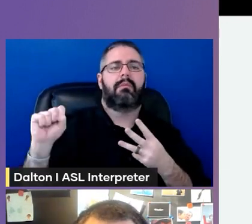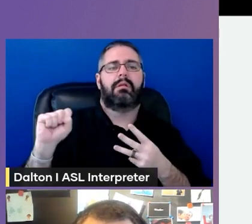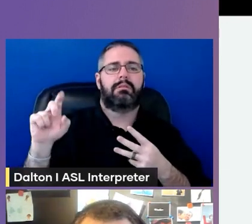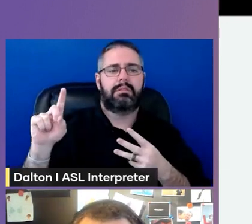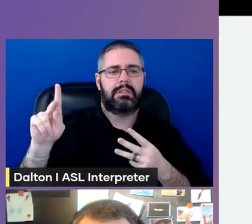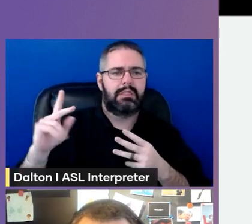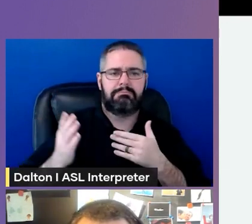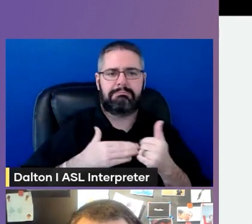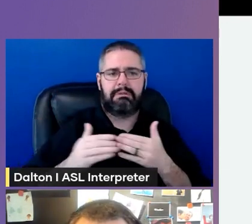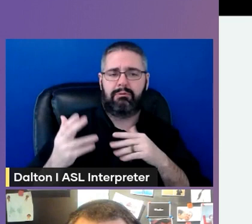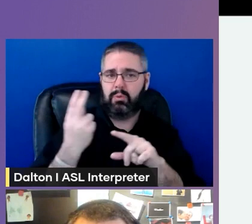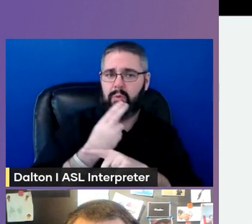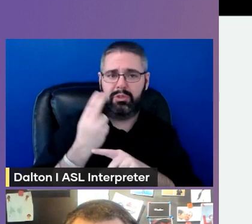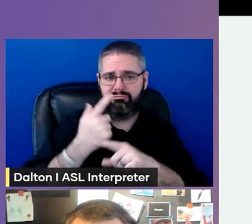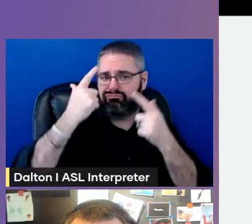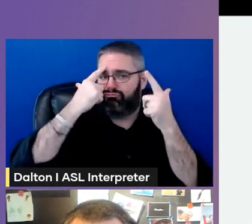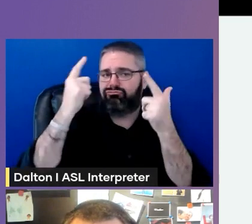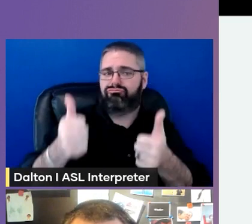use,